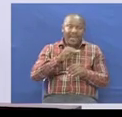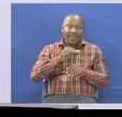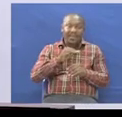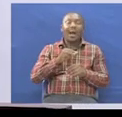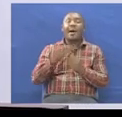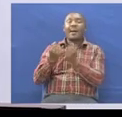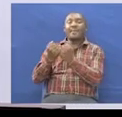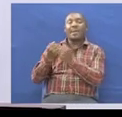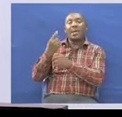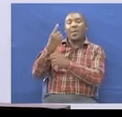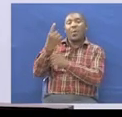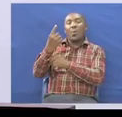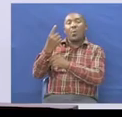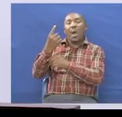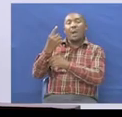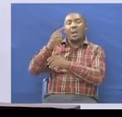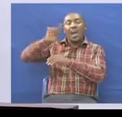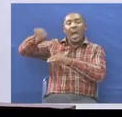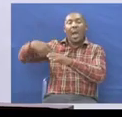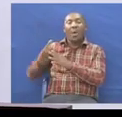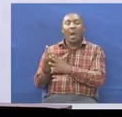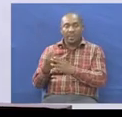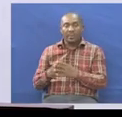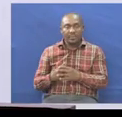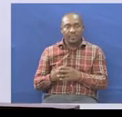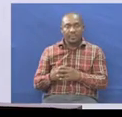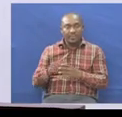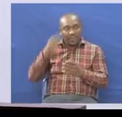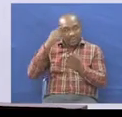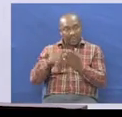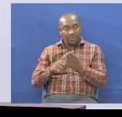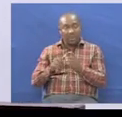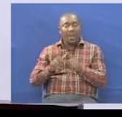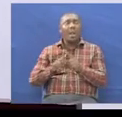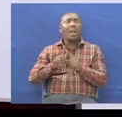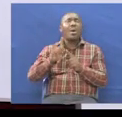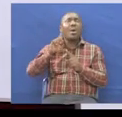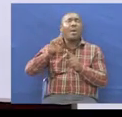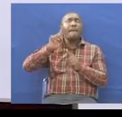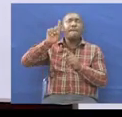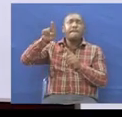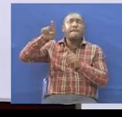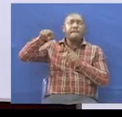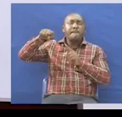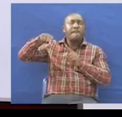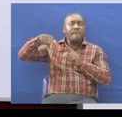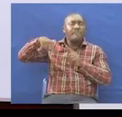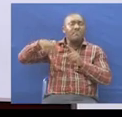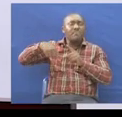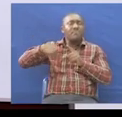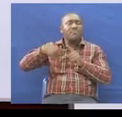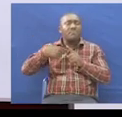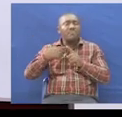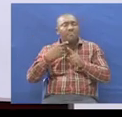that makes 1 hour. That makes 1 hour. That means the long arrow will rotate from